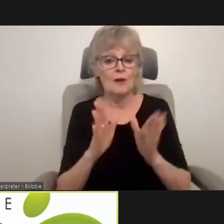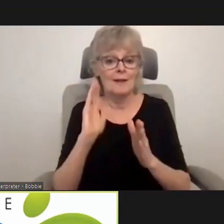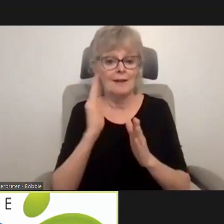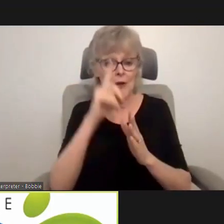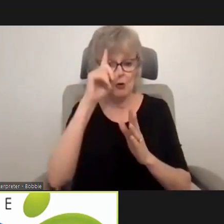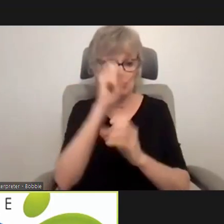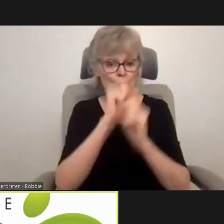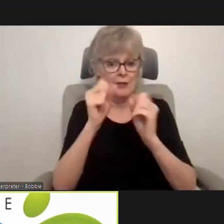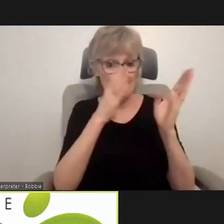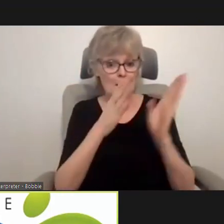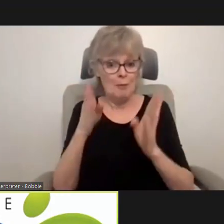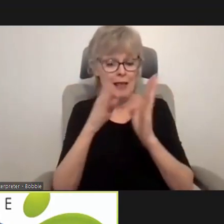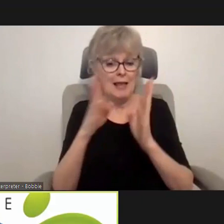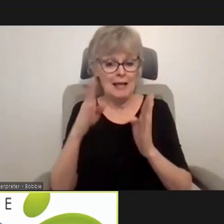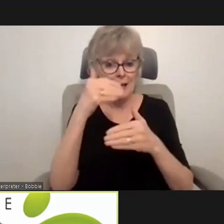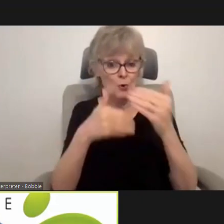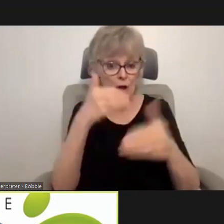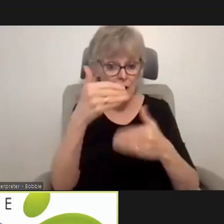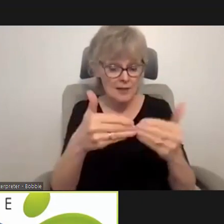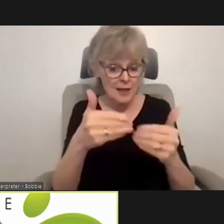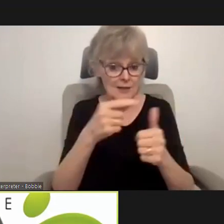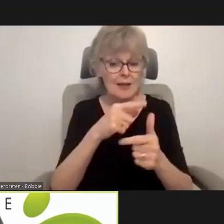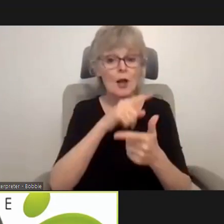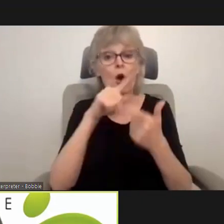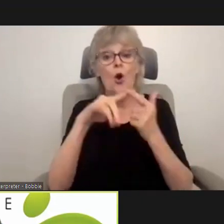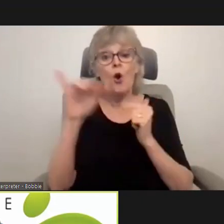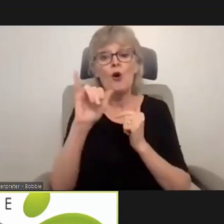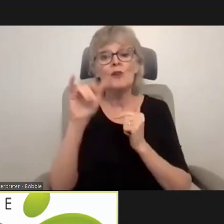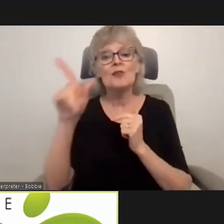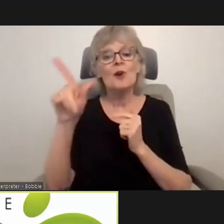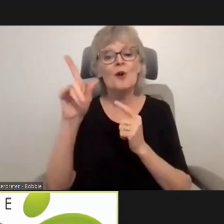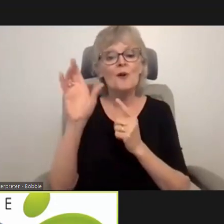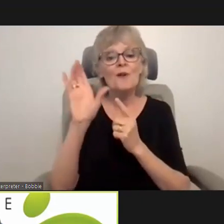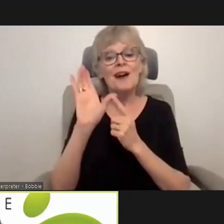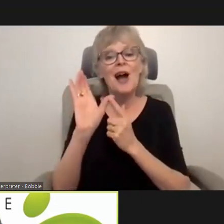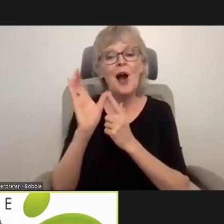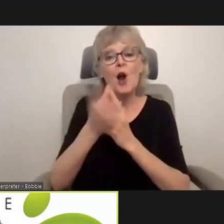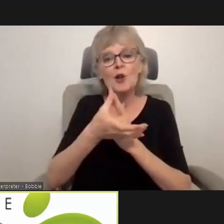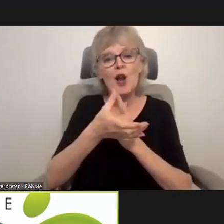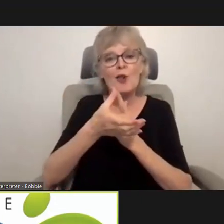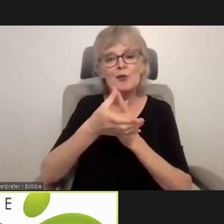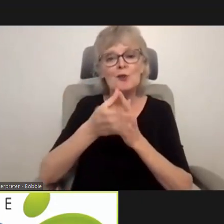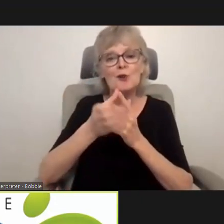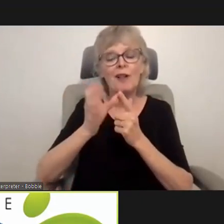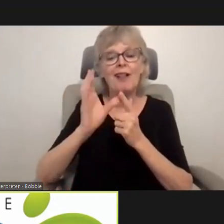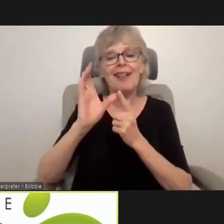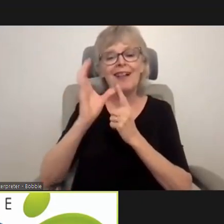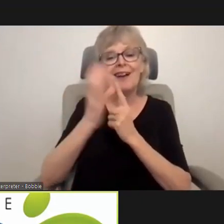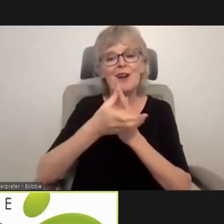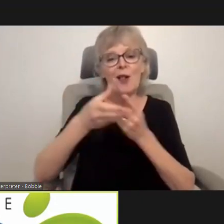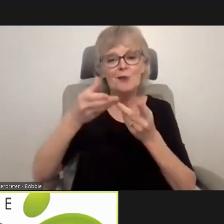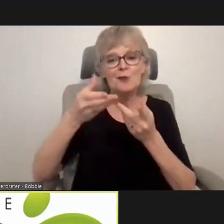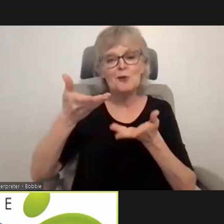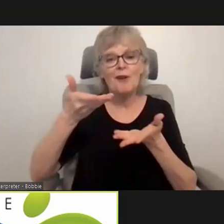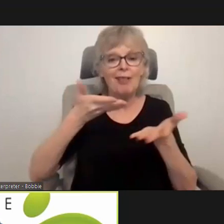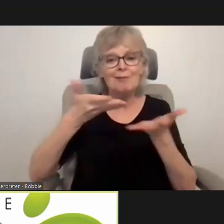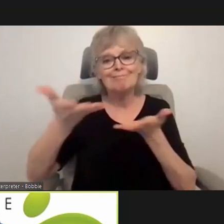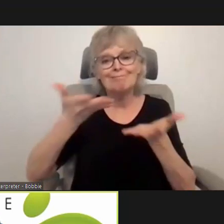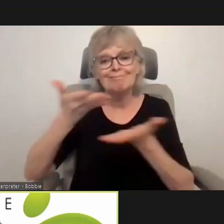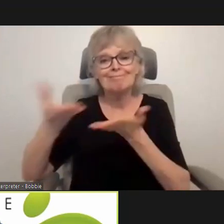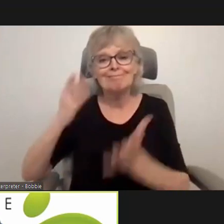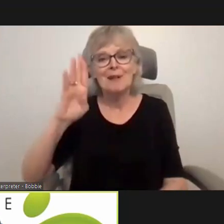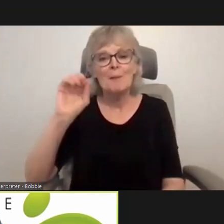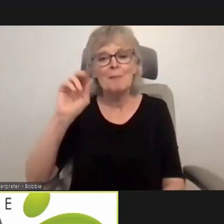planning process, but she was also our cultural broker, which was something I learned from one of my fellow counsels at the